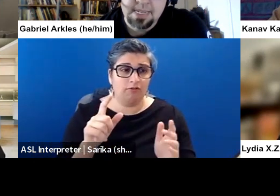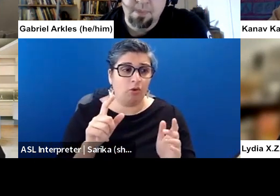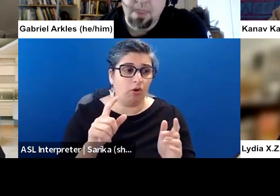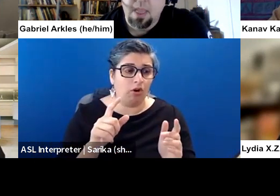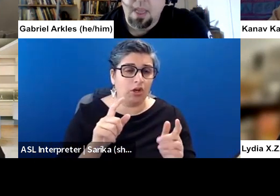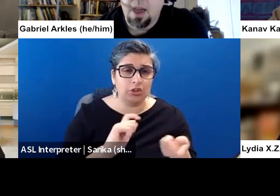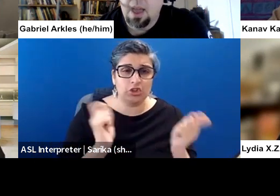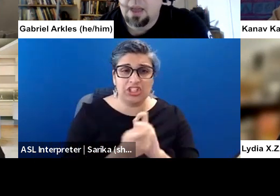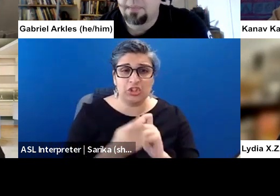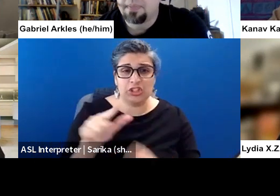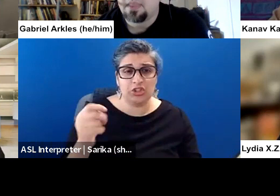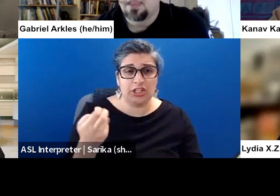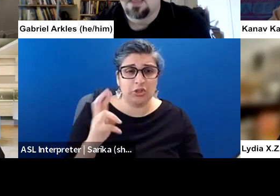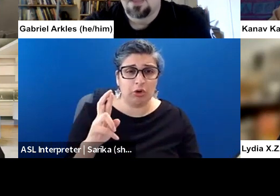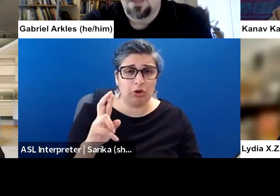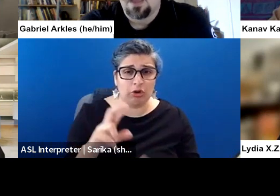ID,